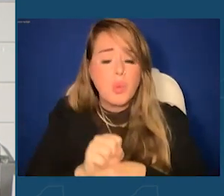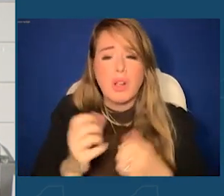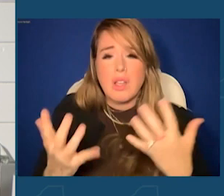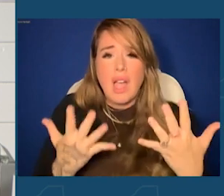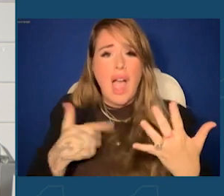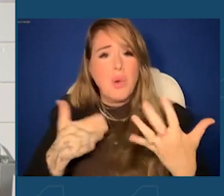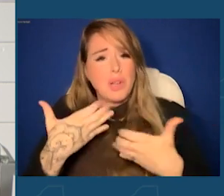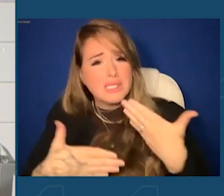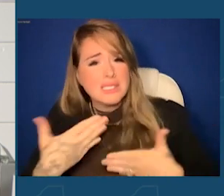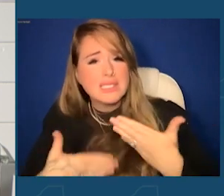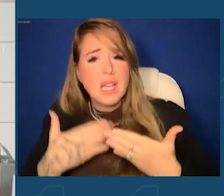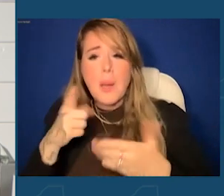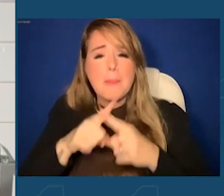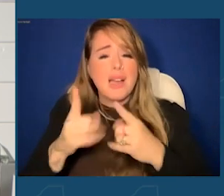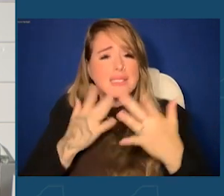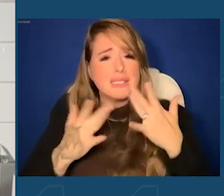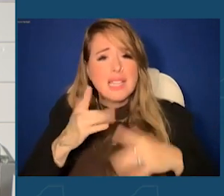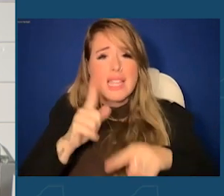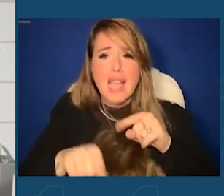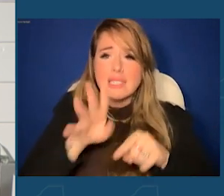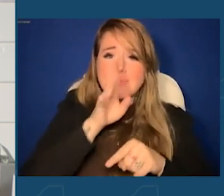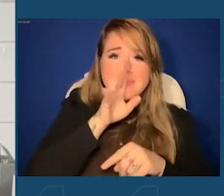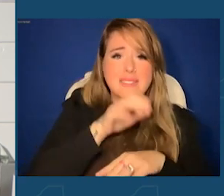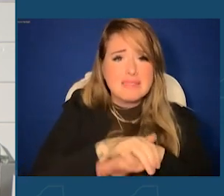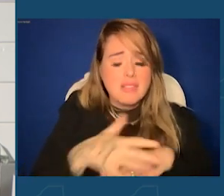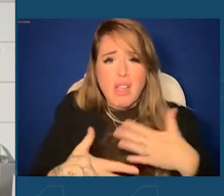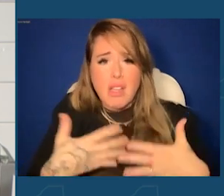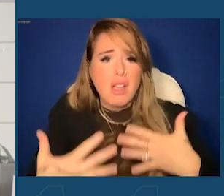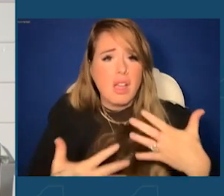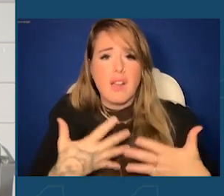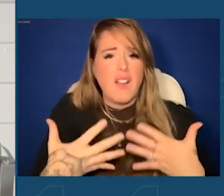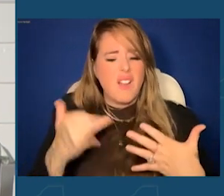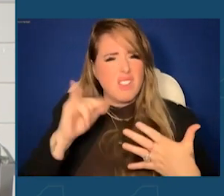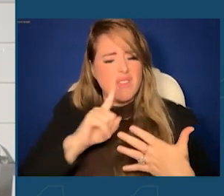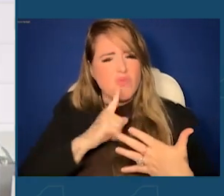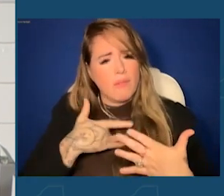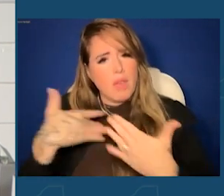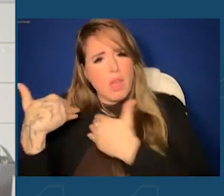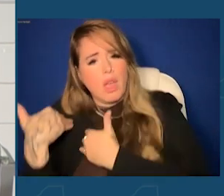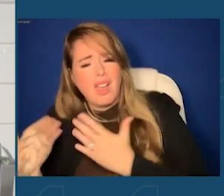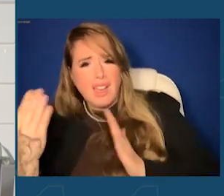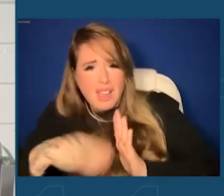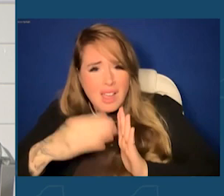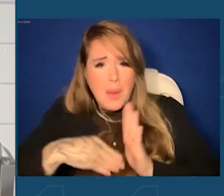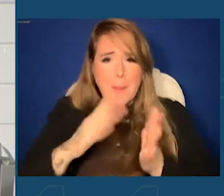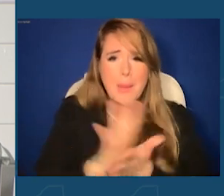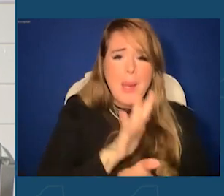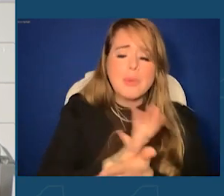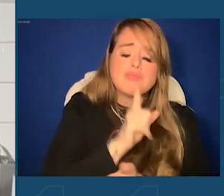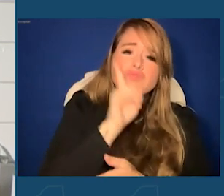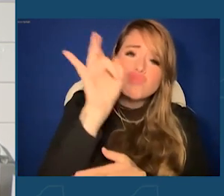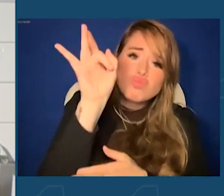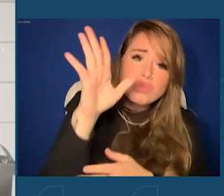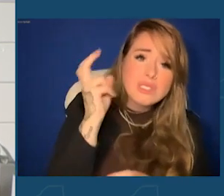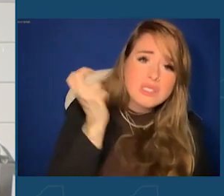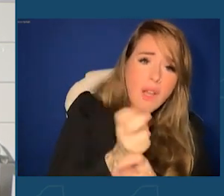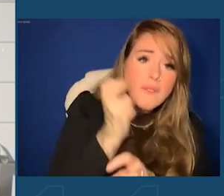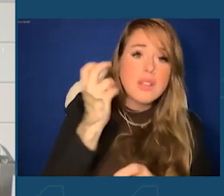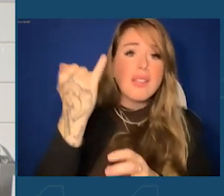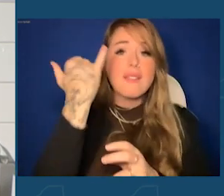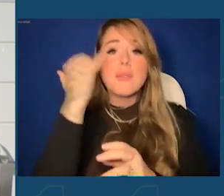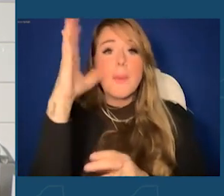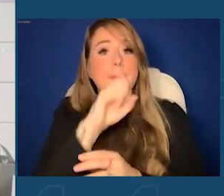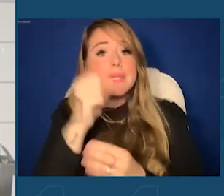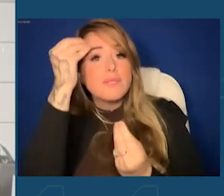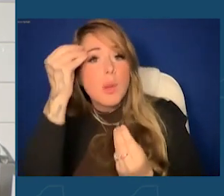they don't know the language. And the burden of trying to properly fill out the asylum papers, and then if you're missing something that someone's actually